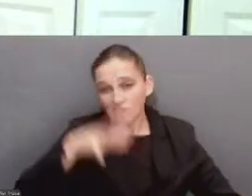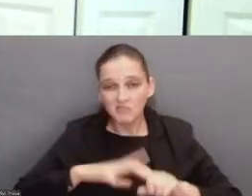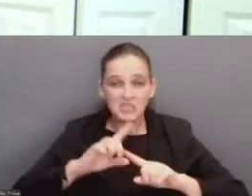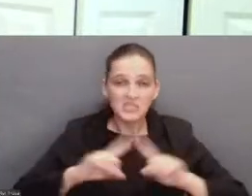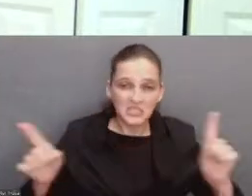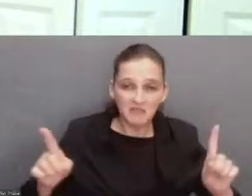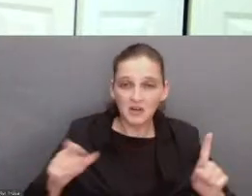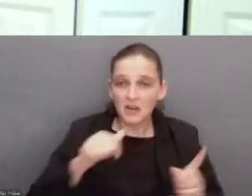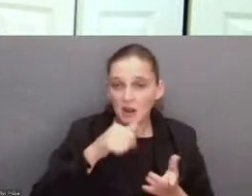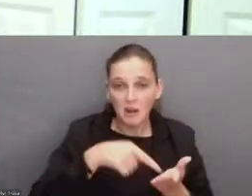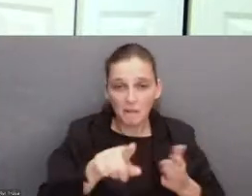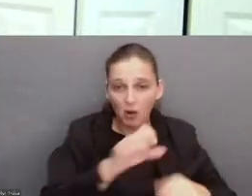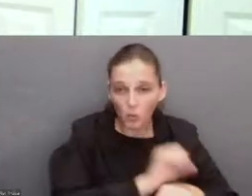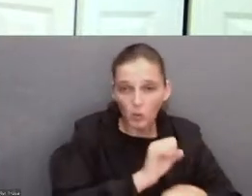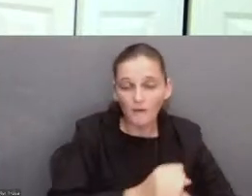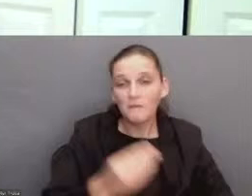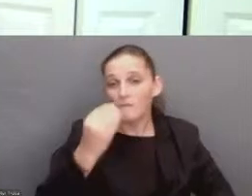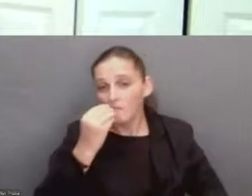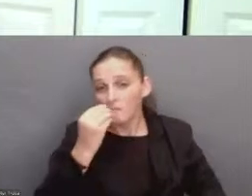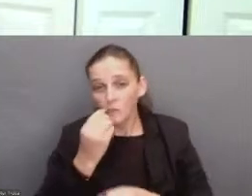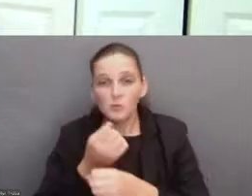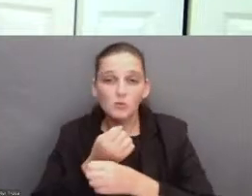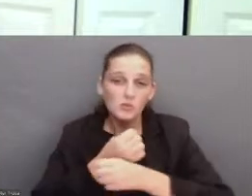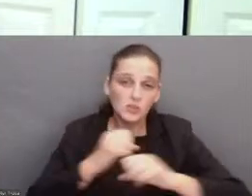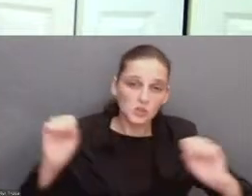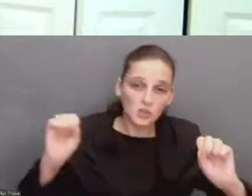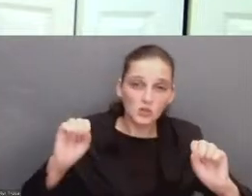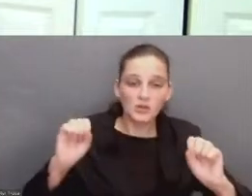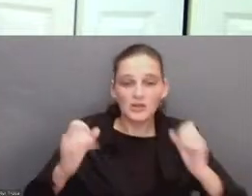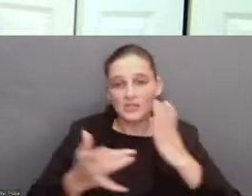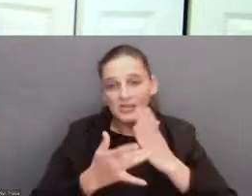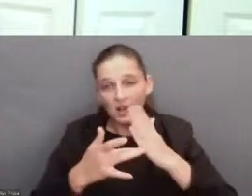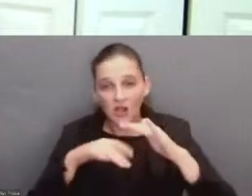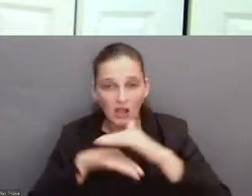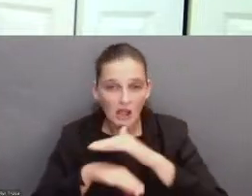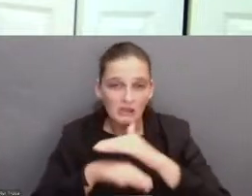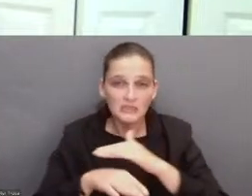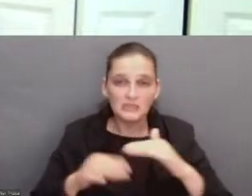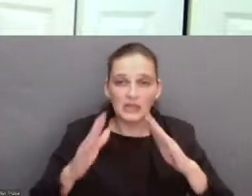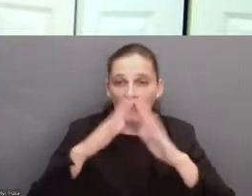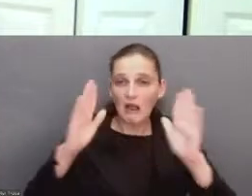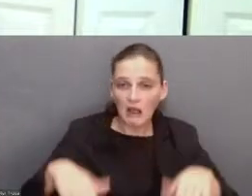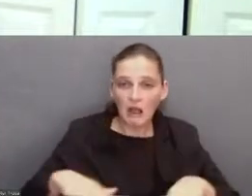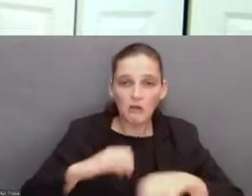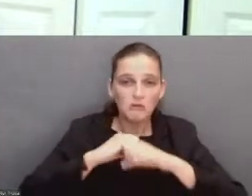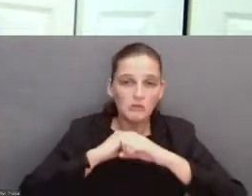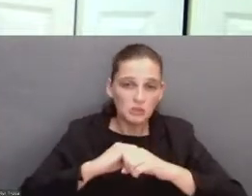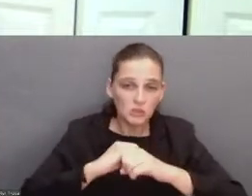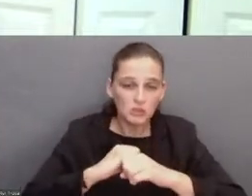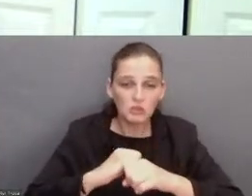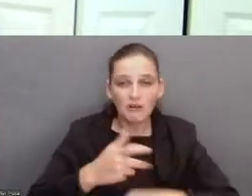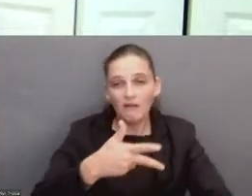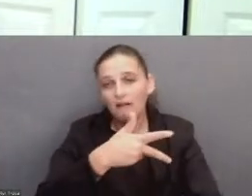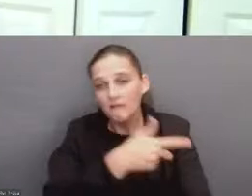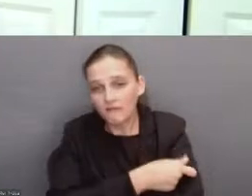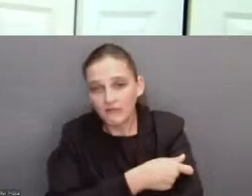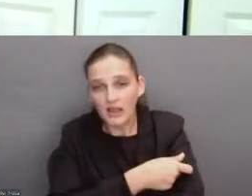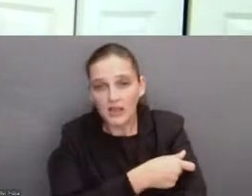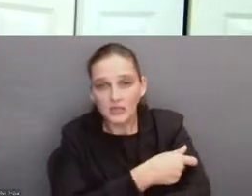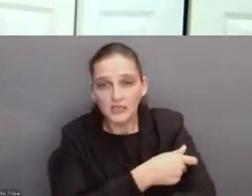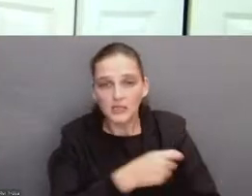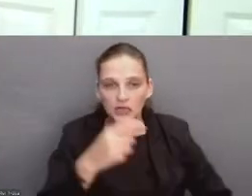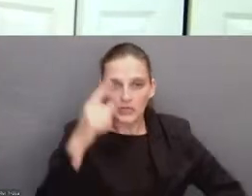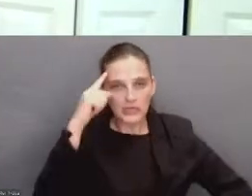work, food insecurity, technology access, housing insecurity, vaccination intent and